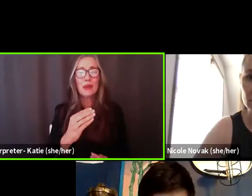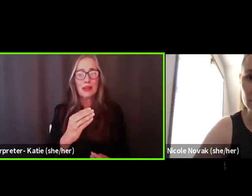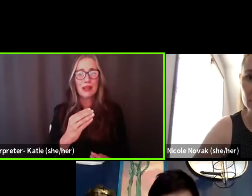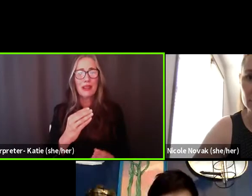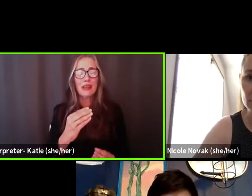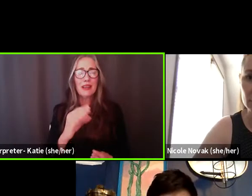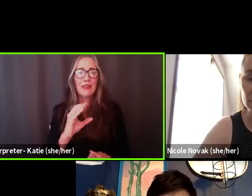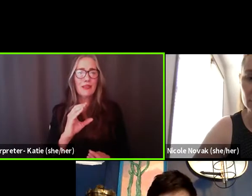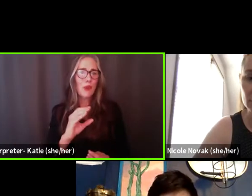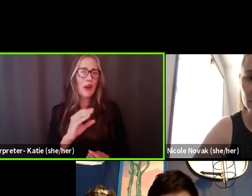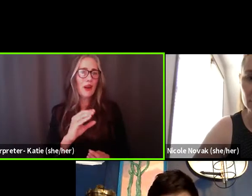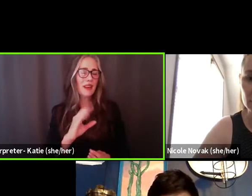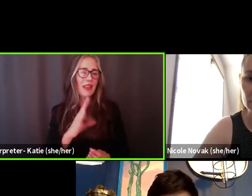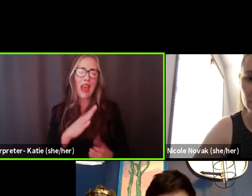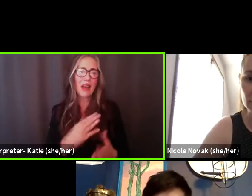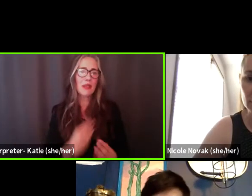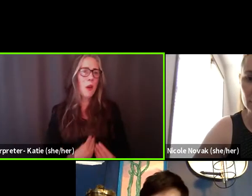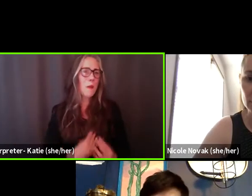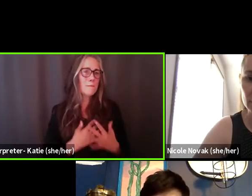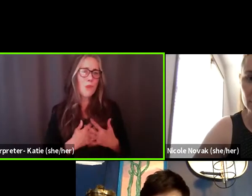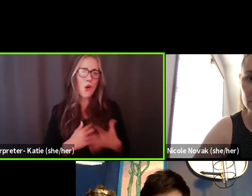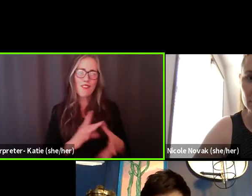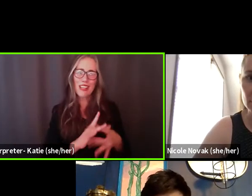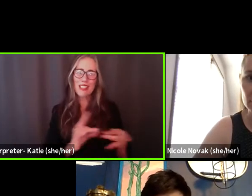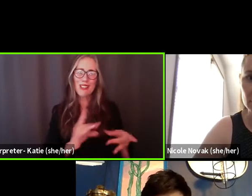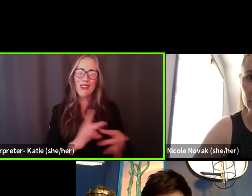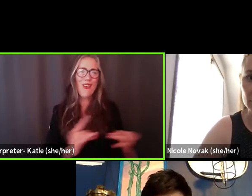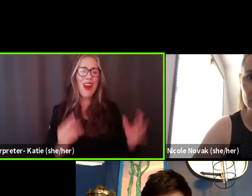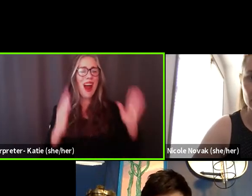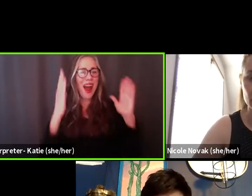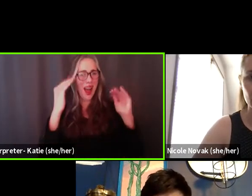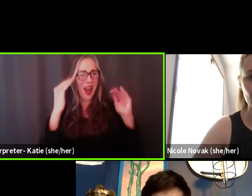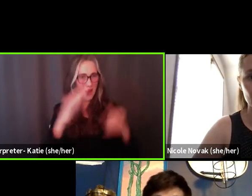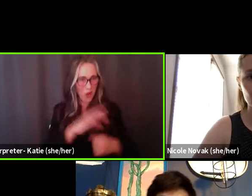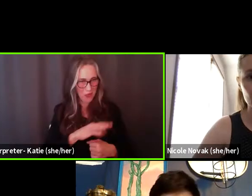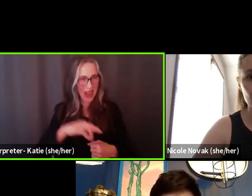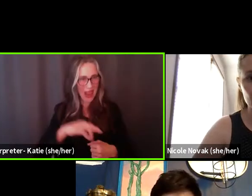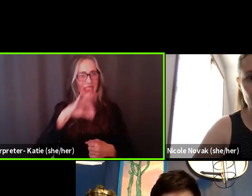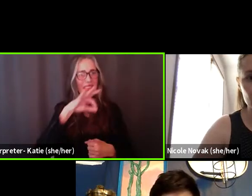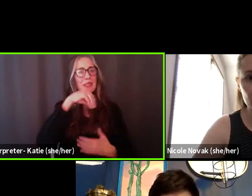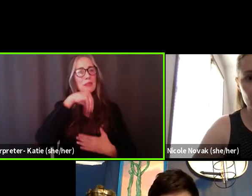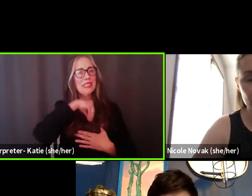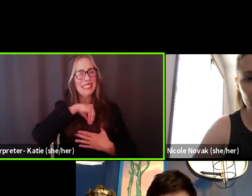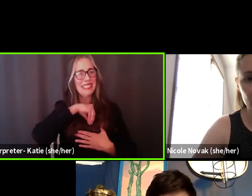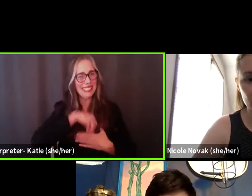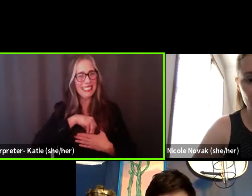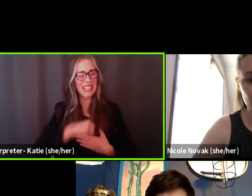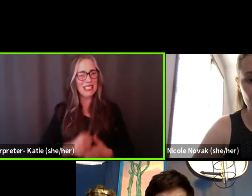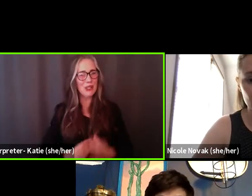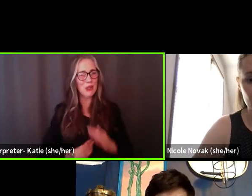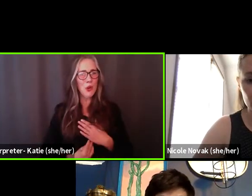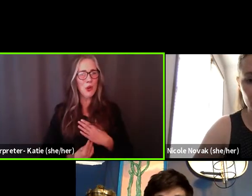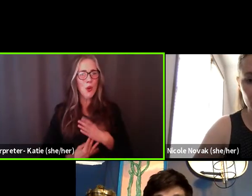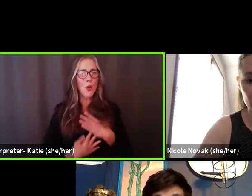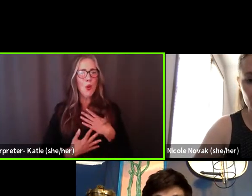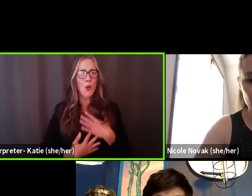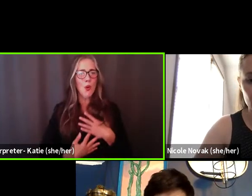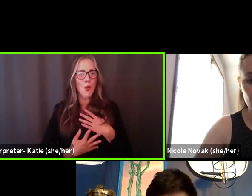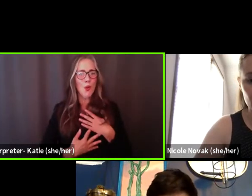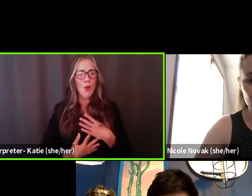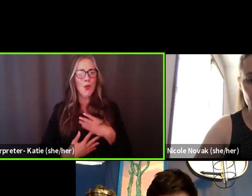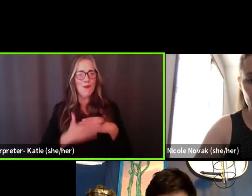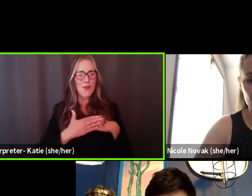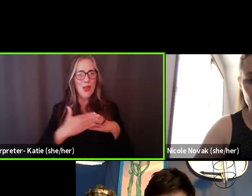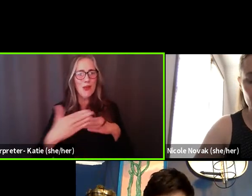that spirit with us through the rest of the day uh so i will